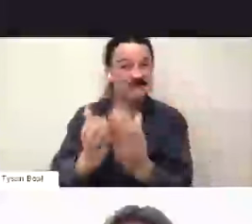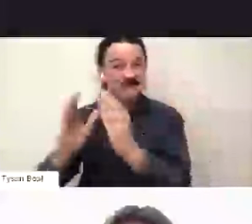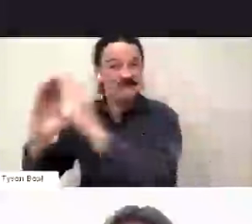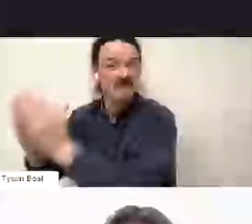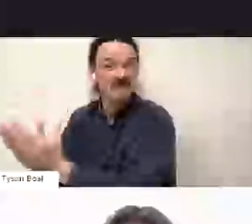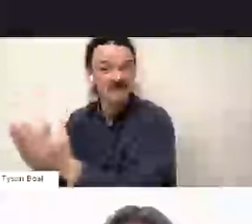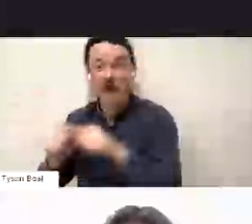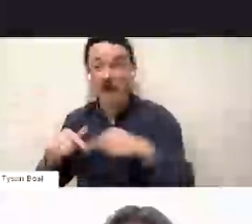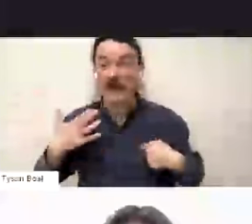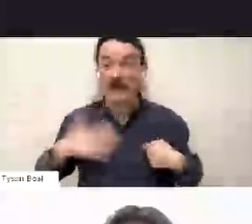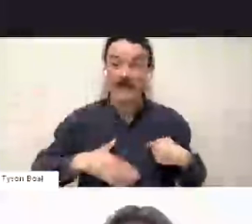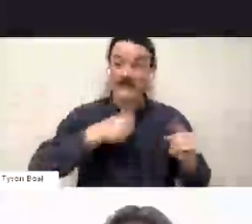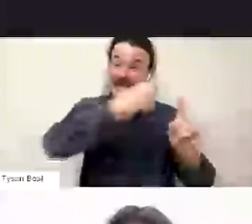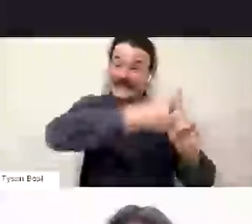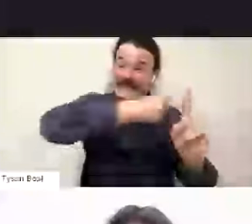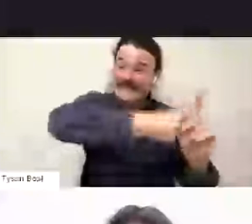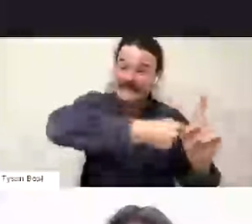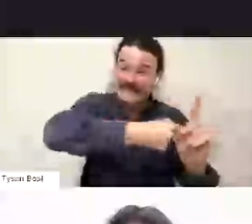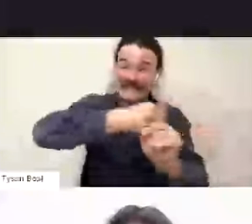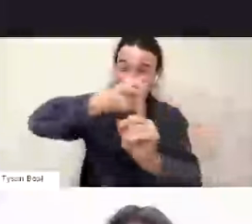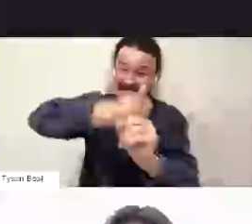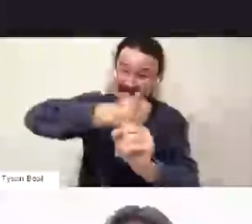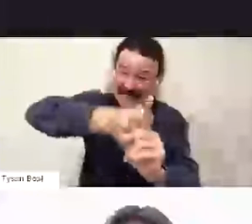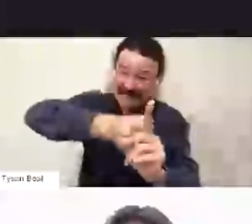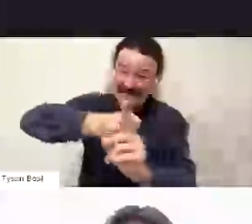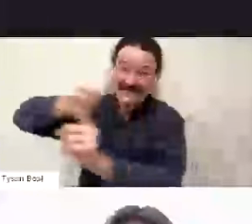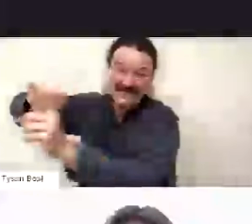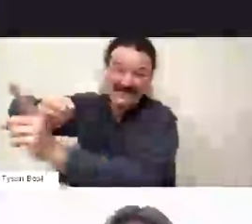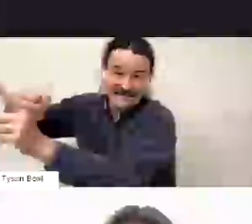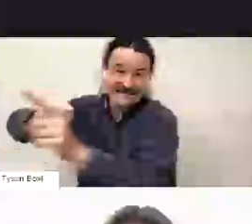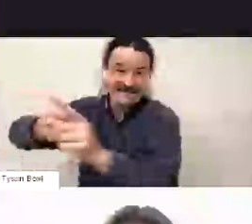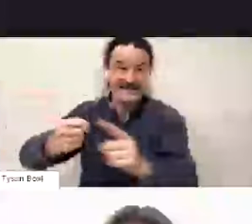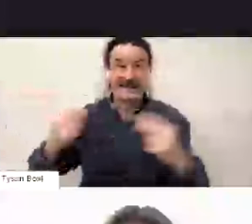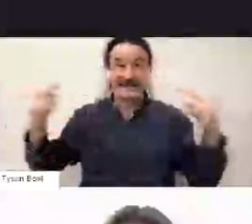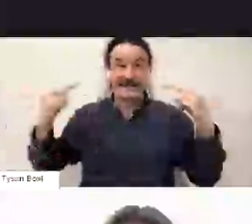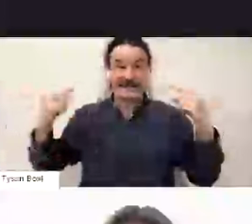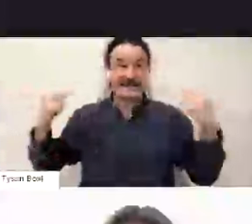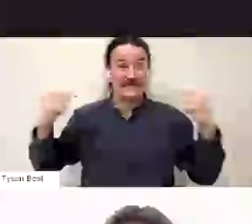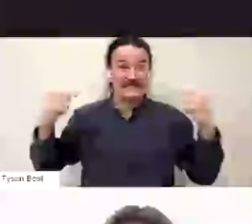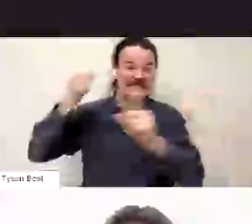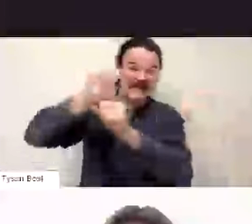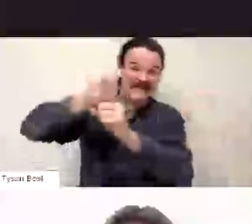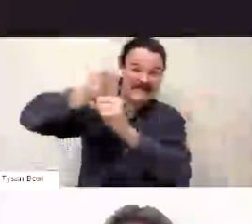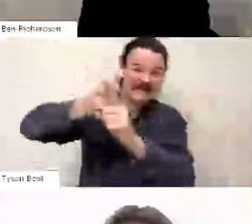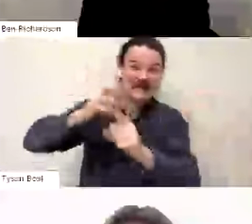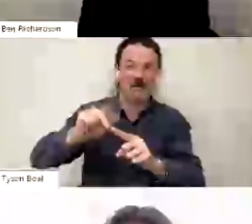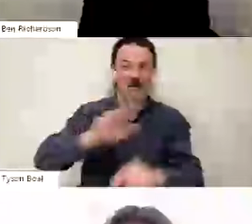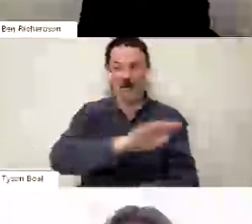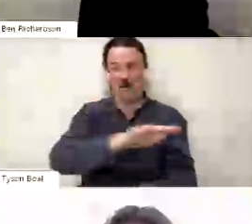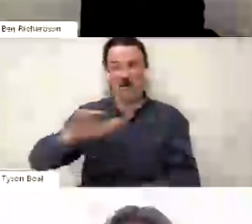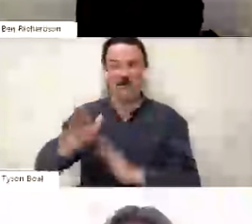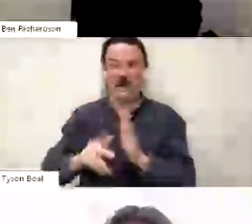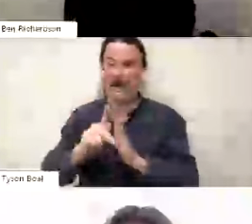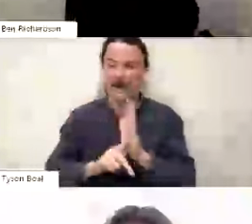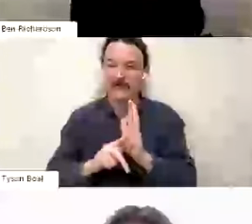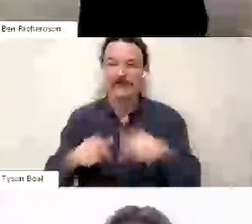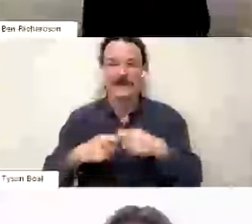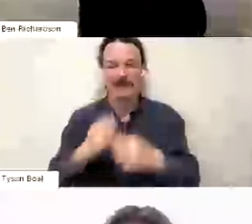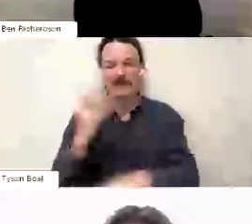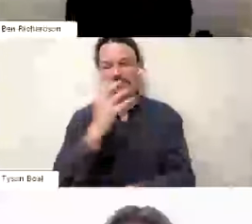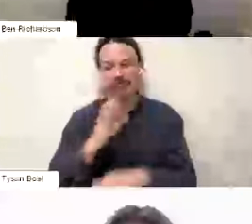all sectors. So it's quite overwhelming, the demand on our policy team. We also